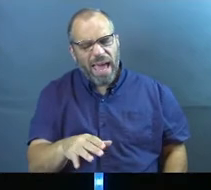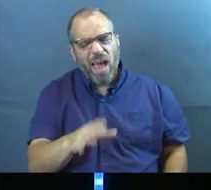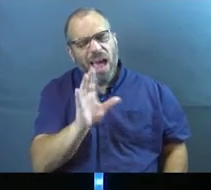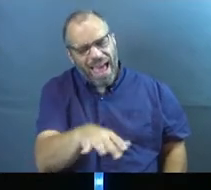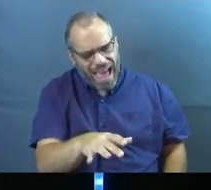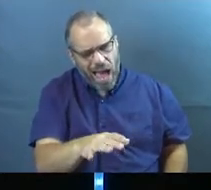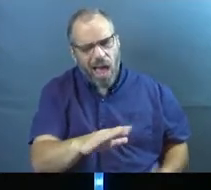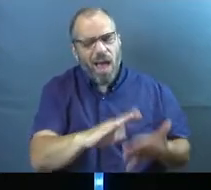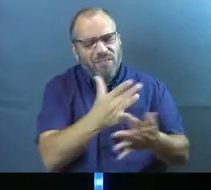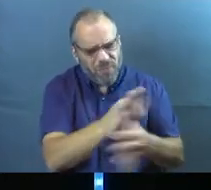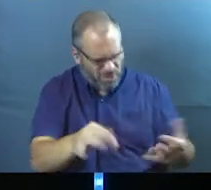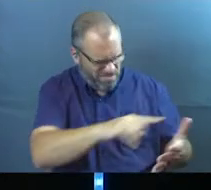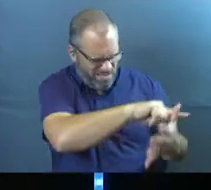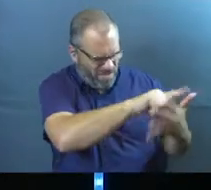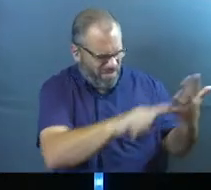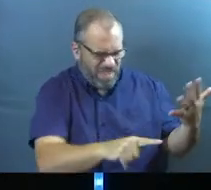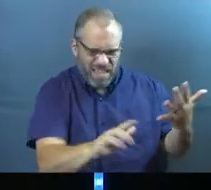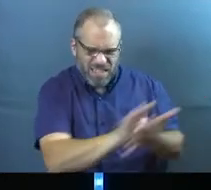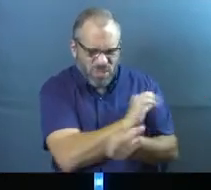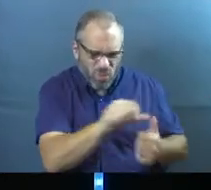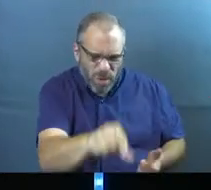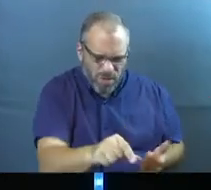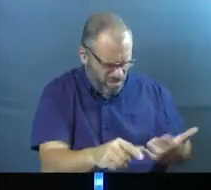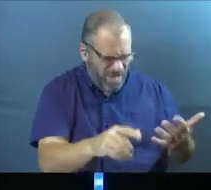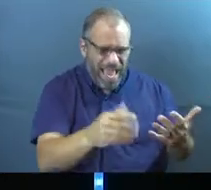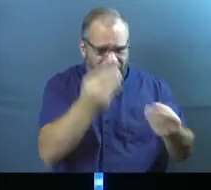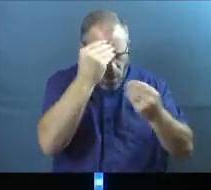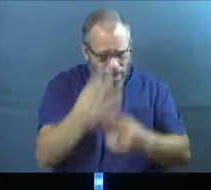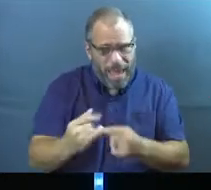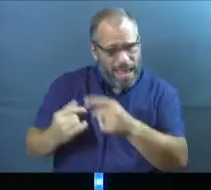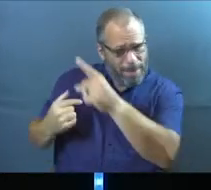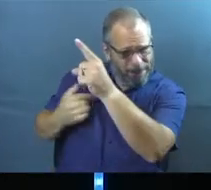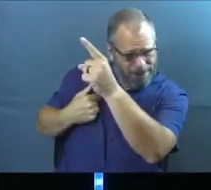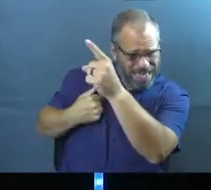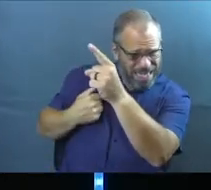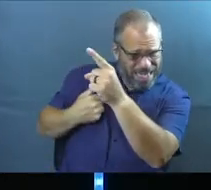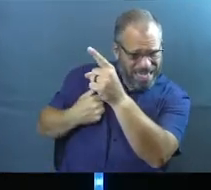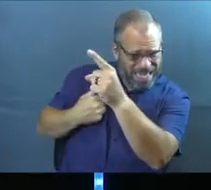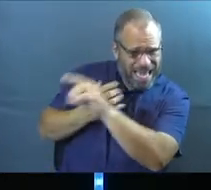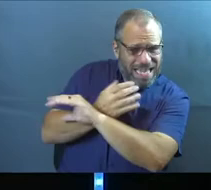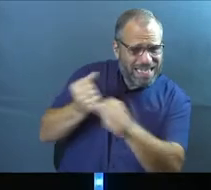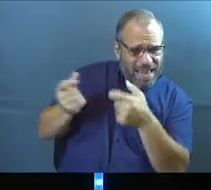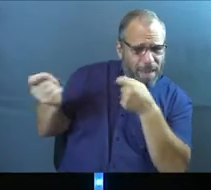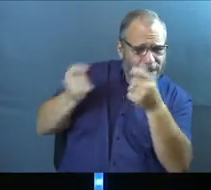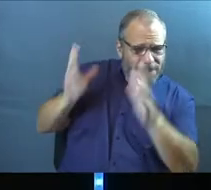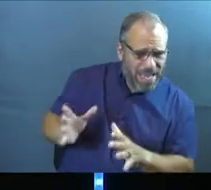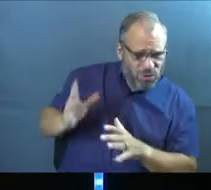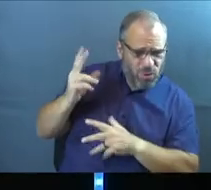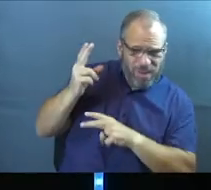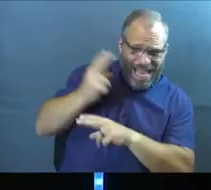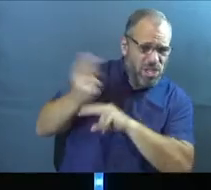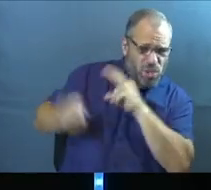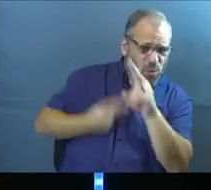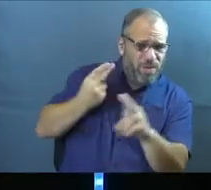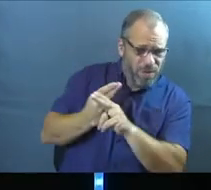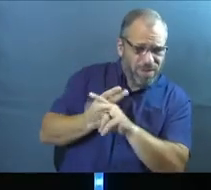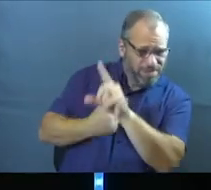you get free of those things that destroy you and obey the only safe master in the